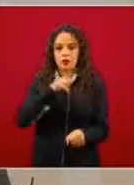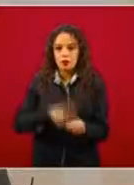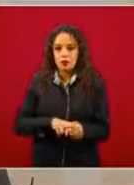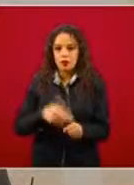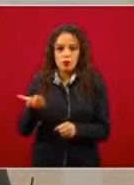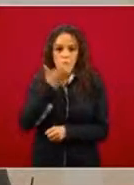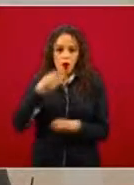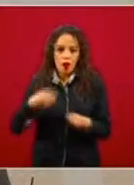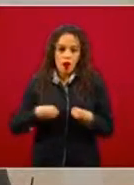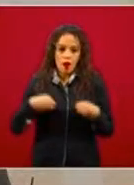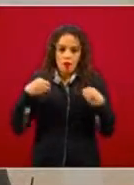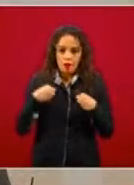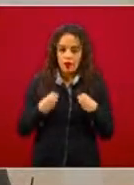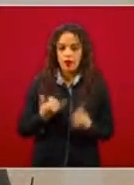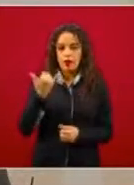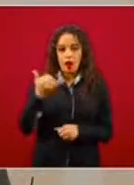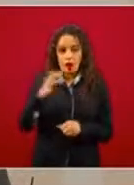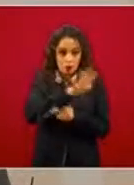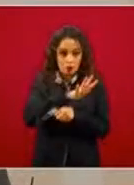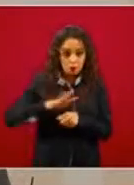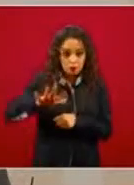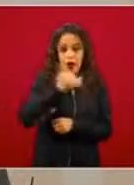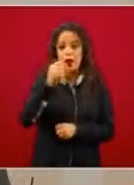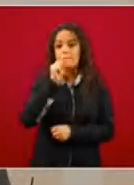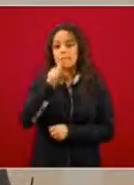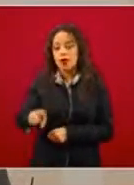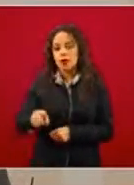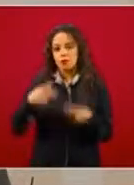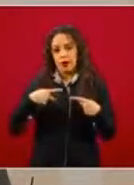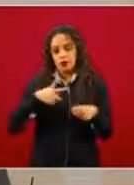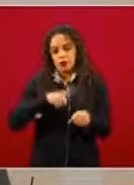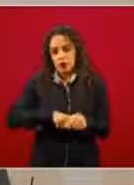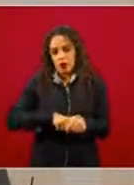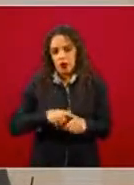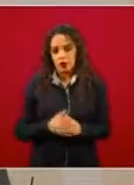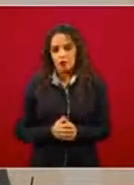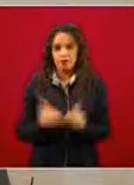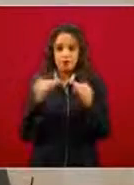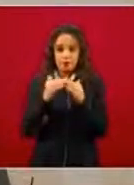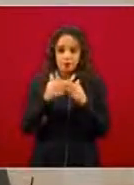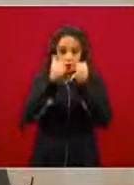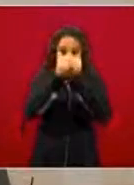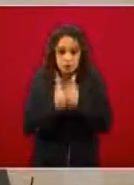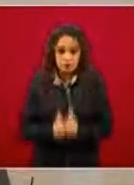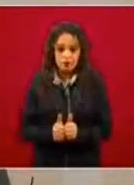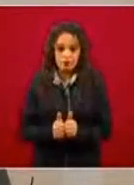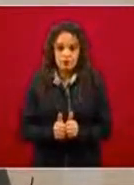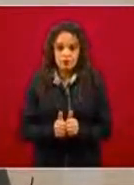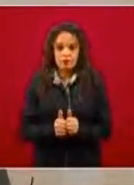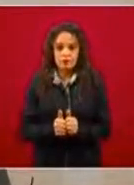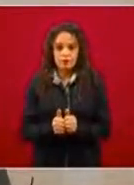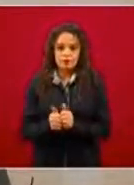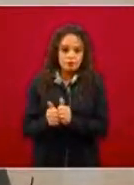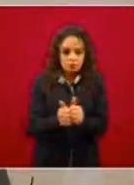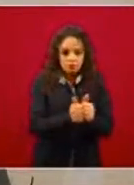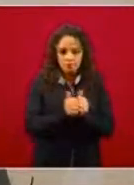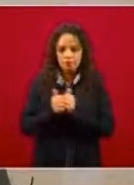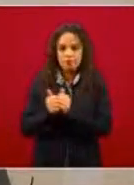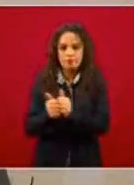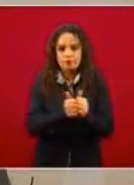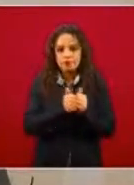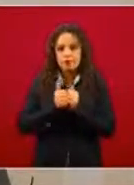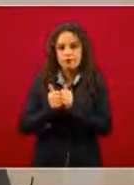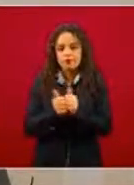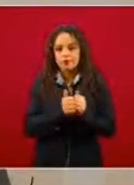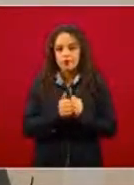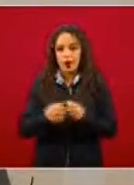también. by Vivir living in a different confinados condition of en el our domicilio, regular seguramente en una life, like convivencia muy, just muy being estrecha constrained, con personas que maybe aunque